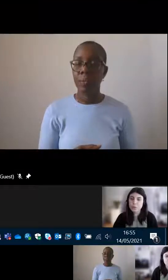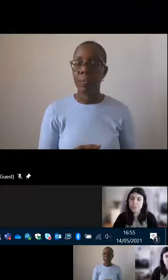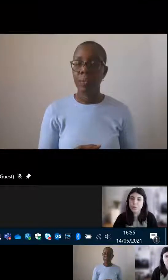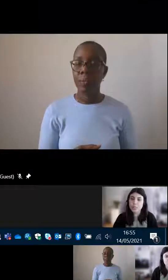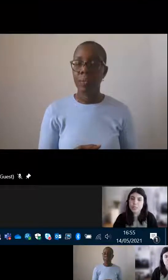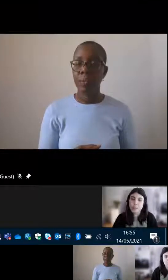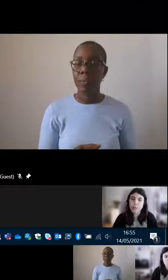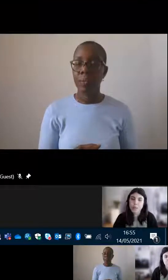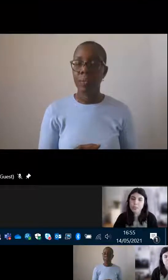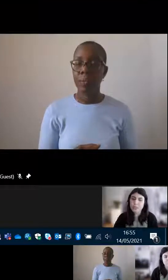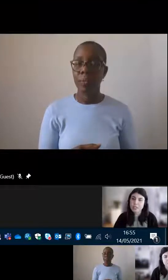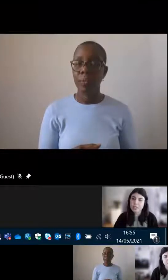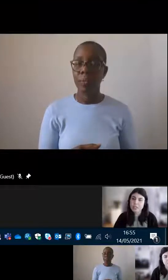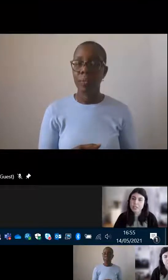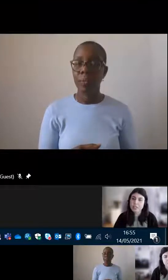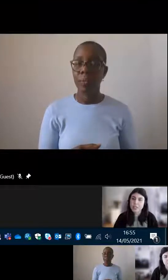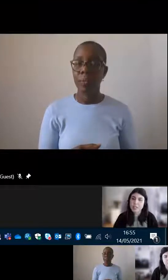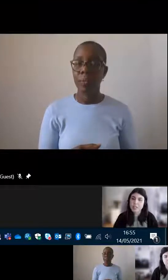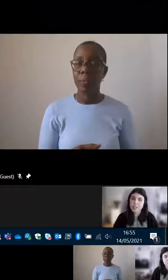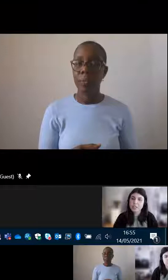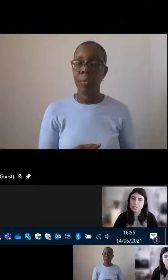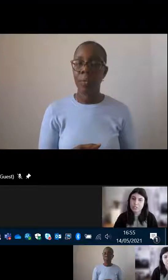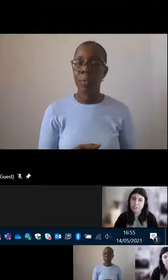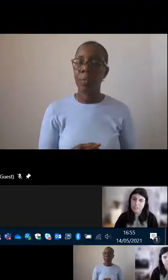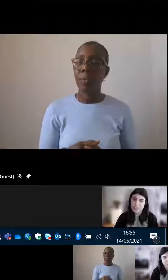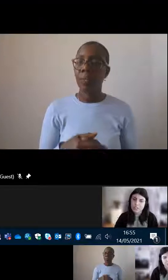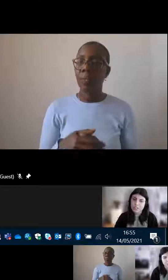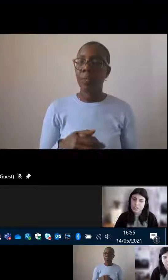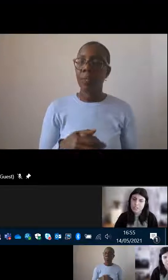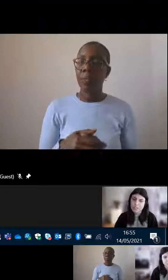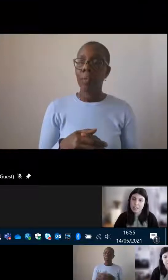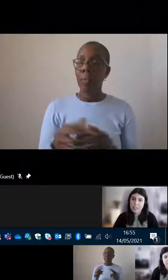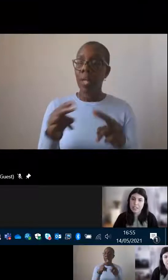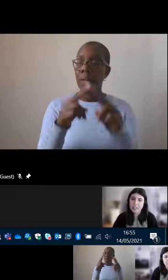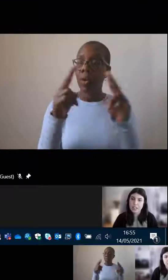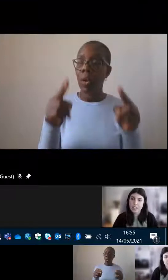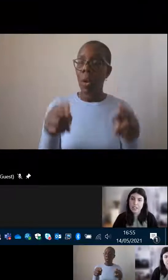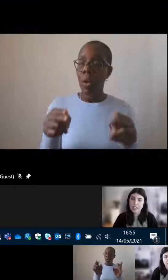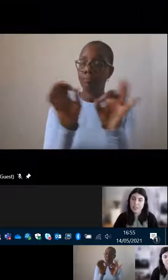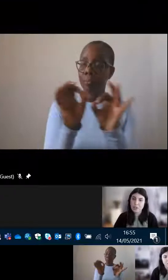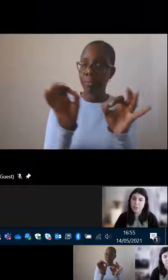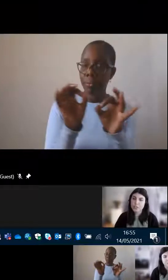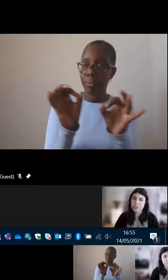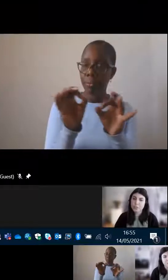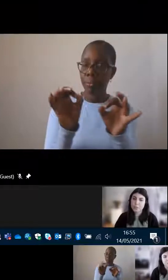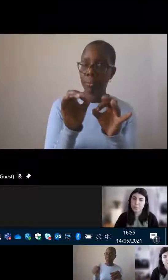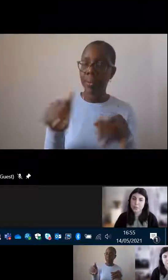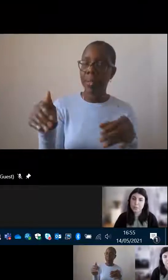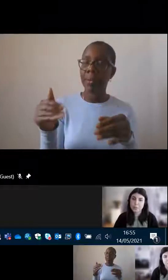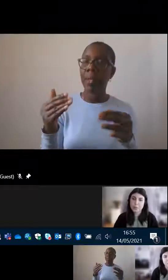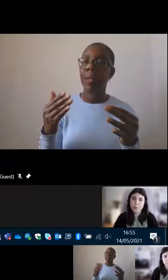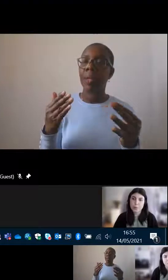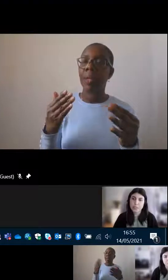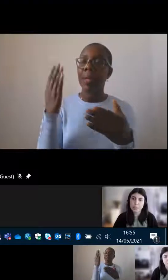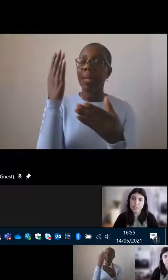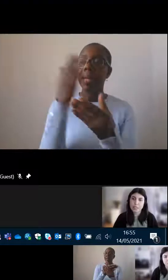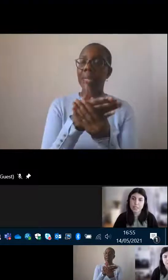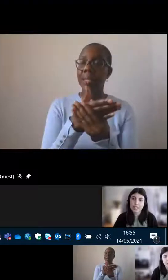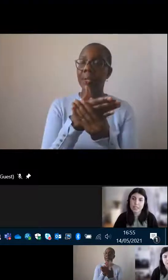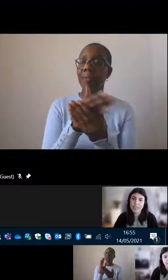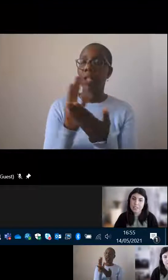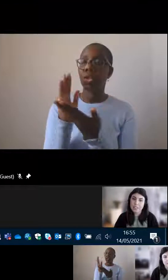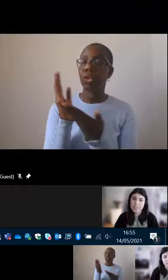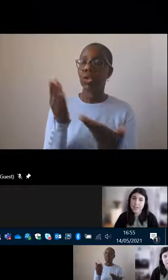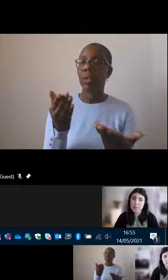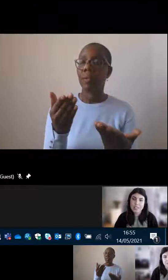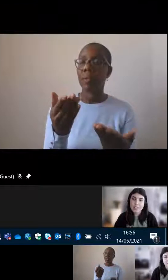There's also the Homelessness Early Intervention Service, and they again offer some important information